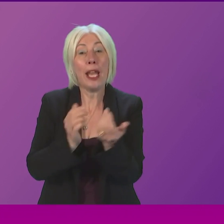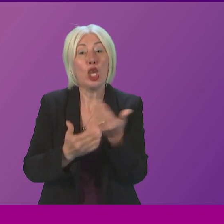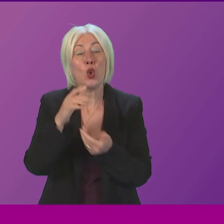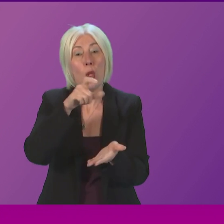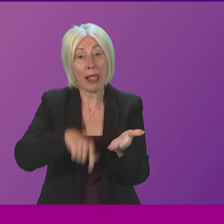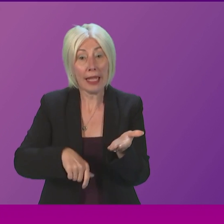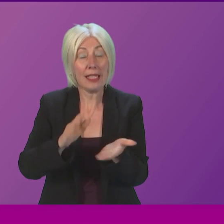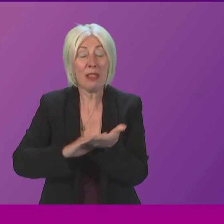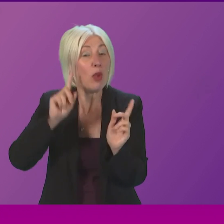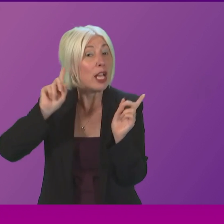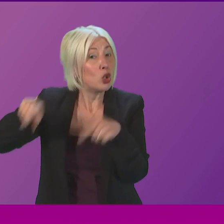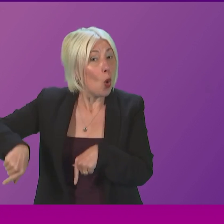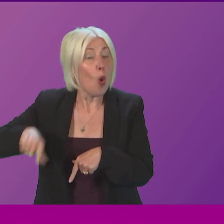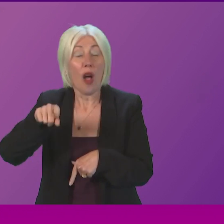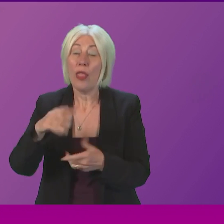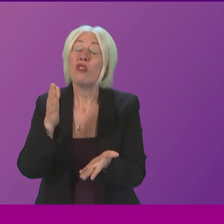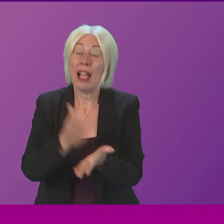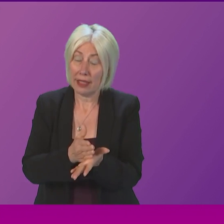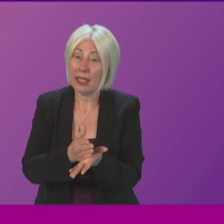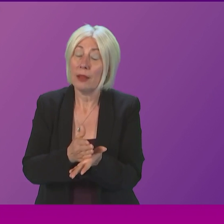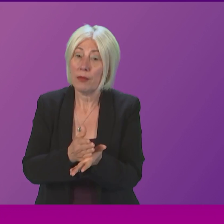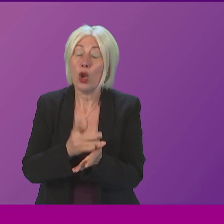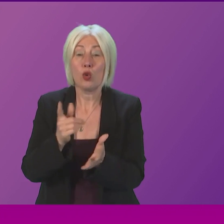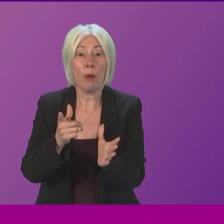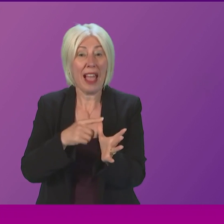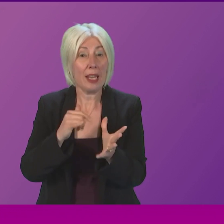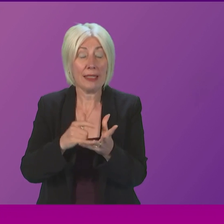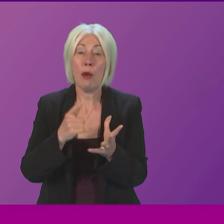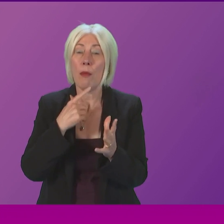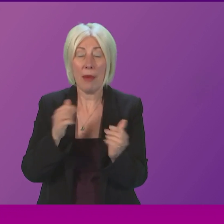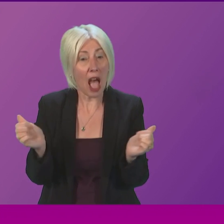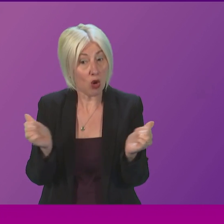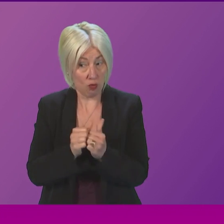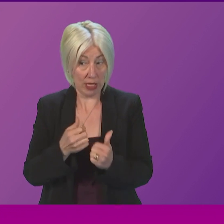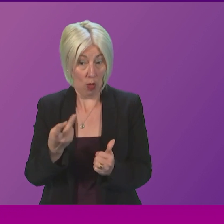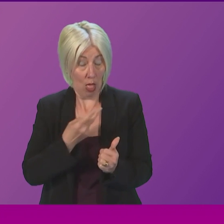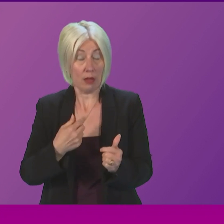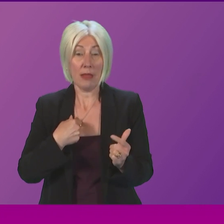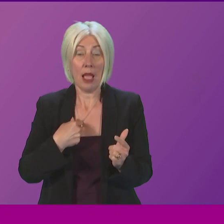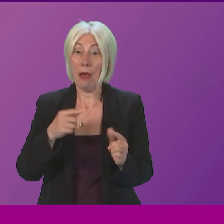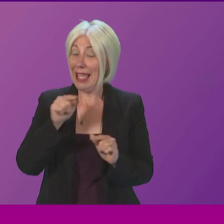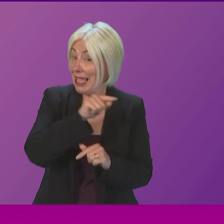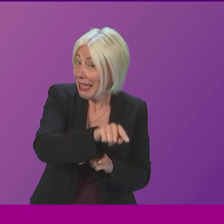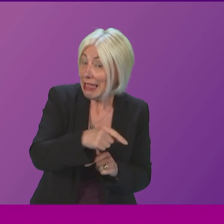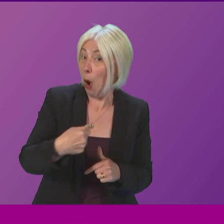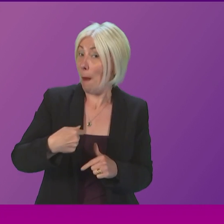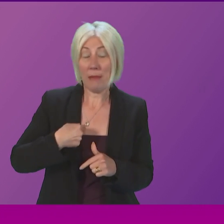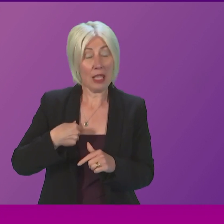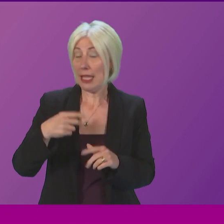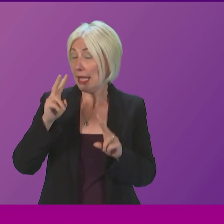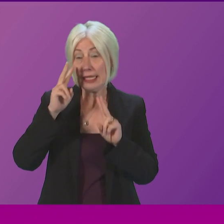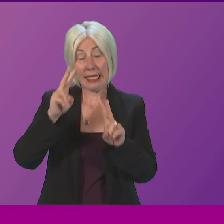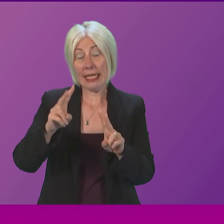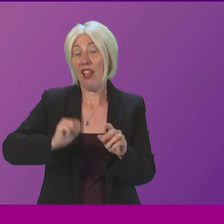this reality. So let me say to Anna Sarwar, to end on a point of consensus, neither he nor I see the future